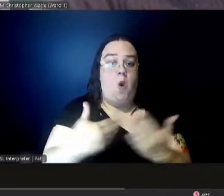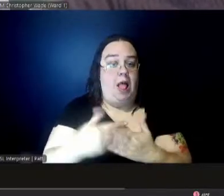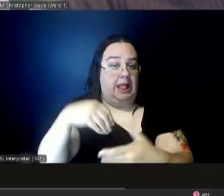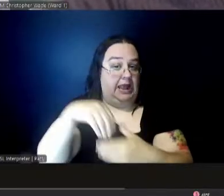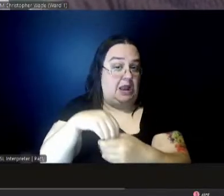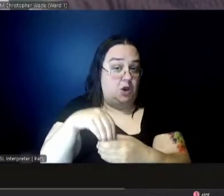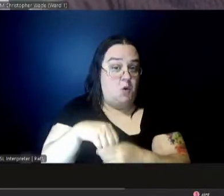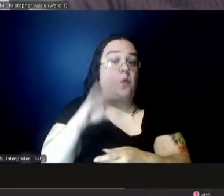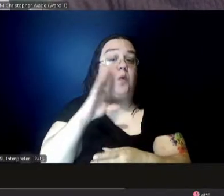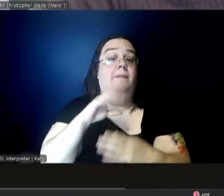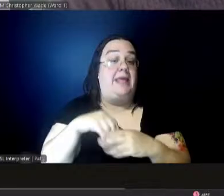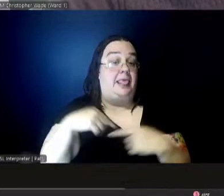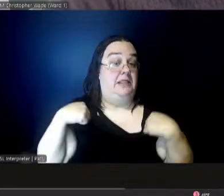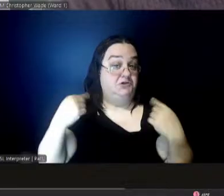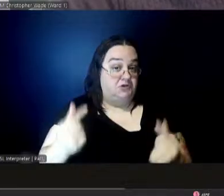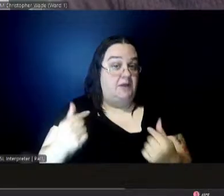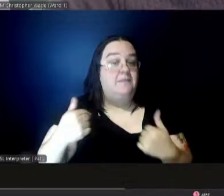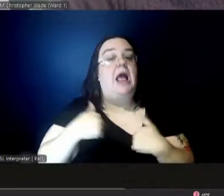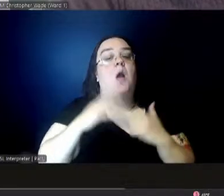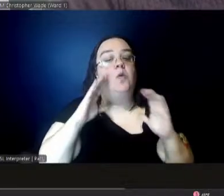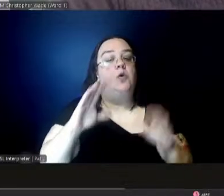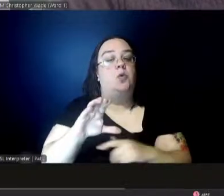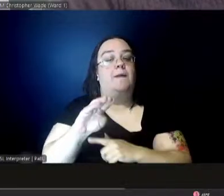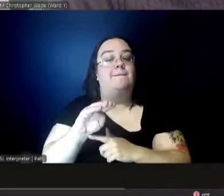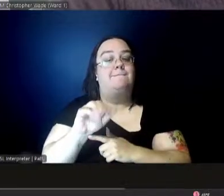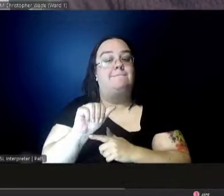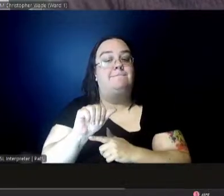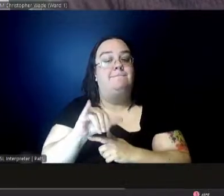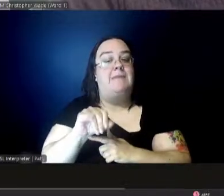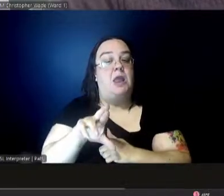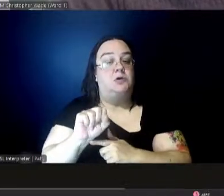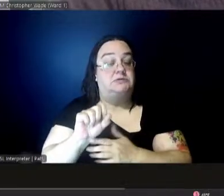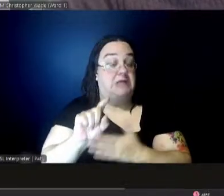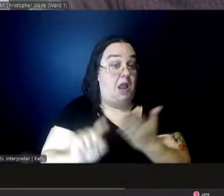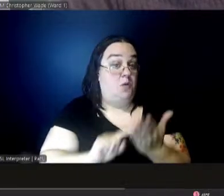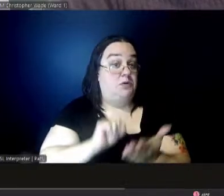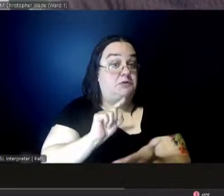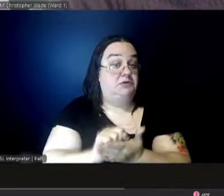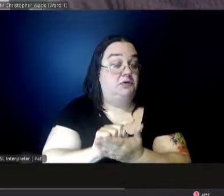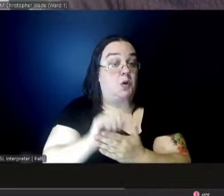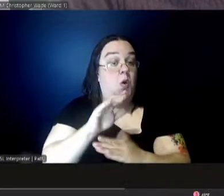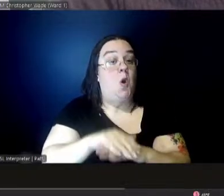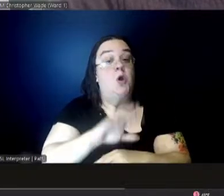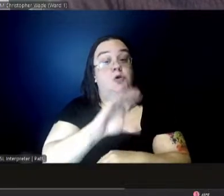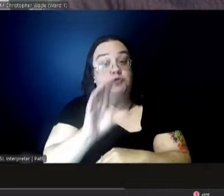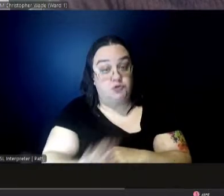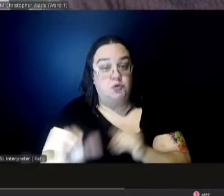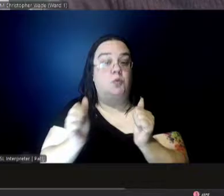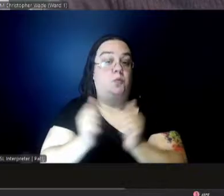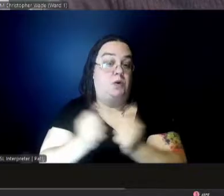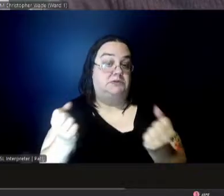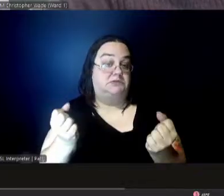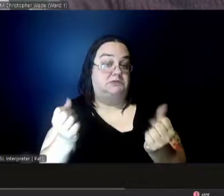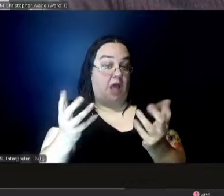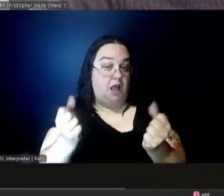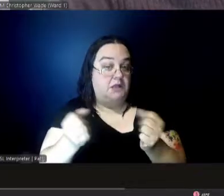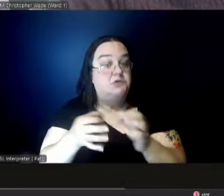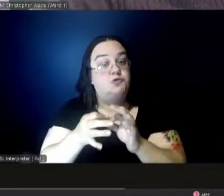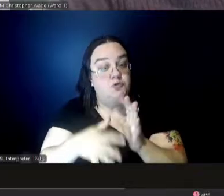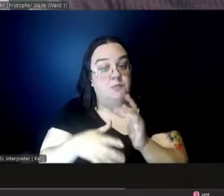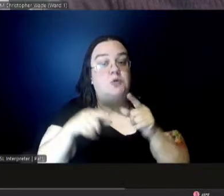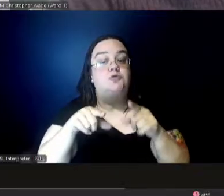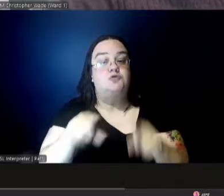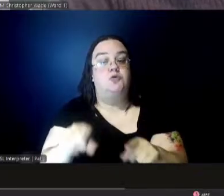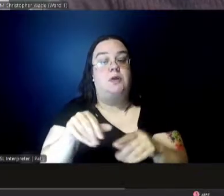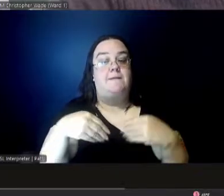gym, and I will be doing mayor's hours on Zoom with ASL during the market hours to